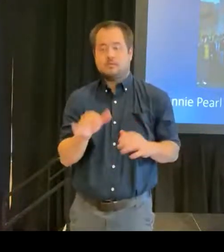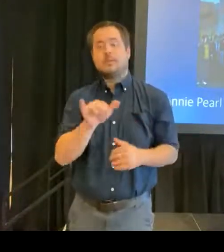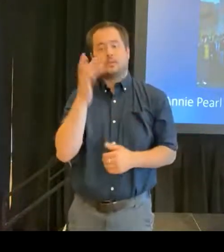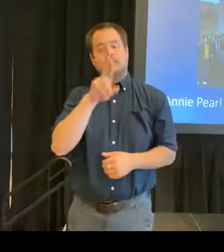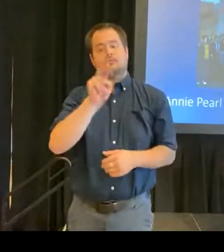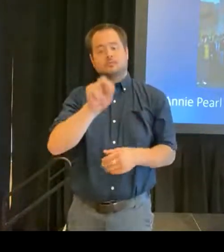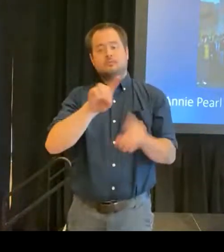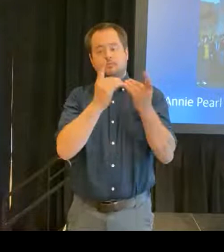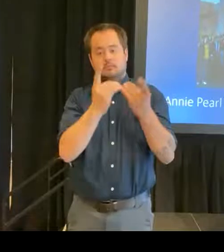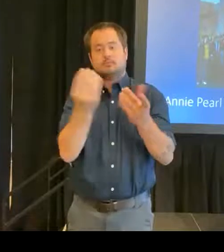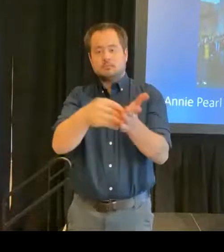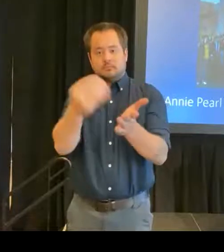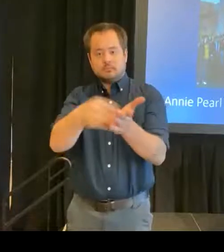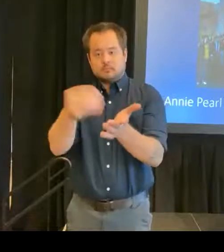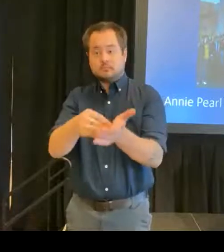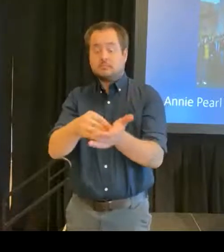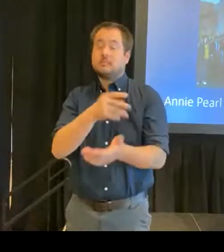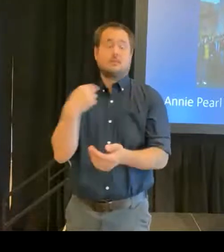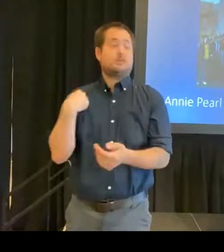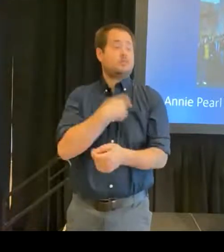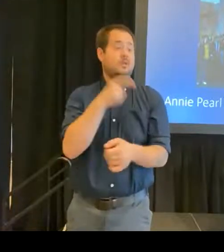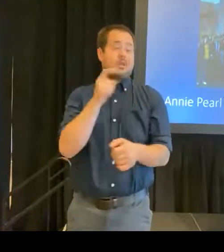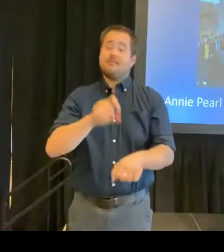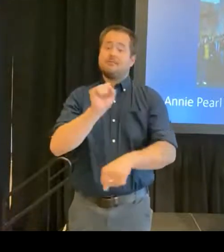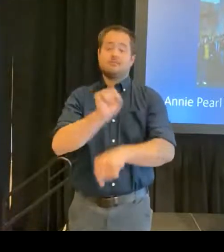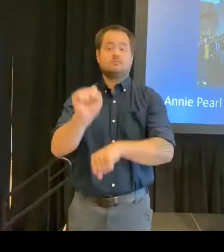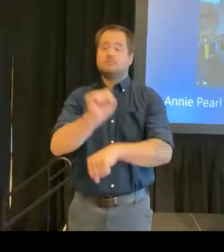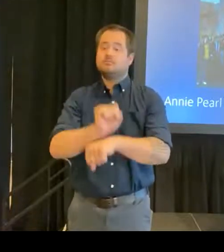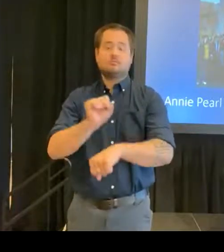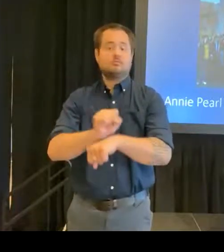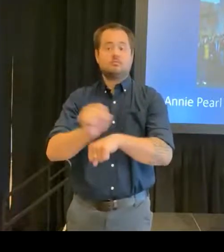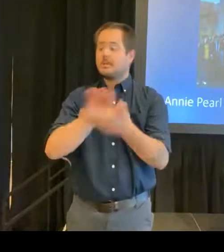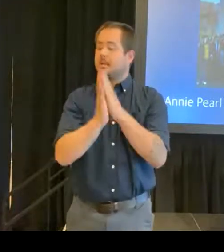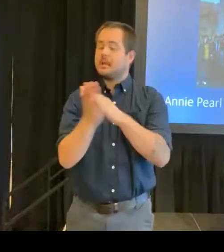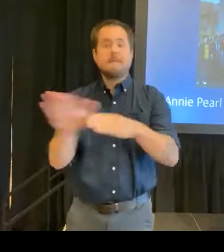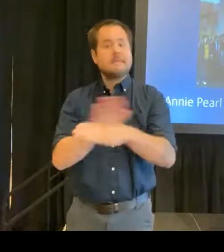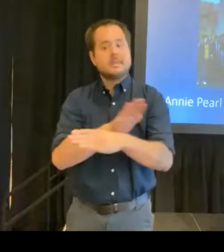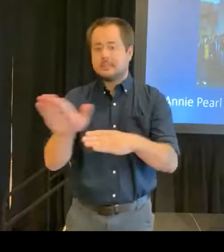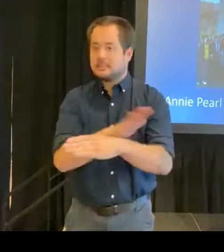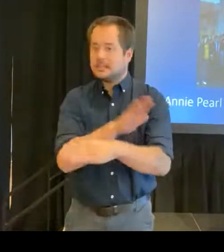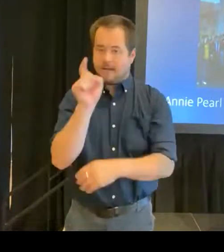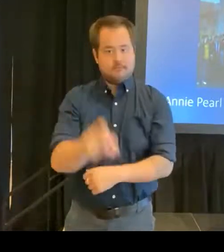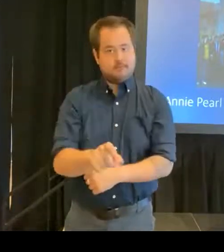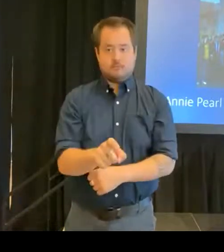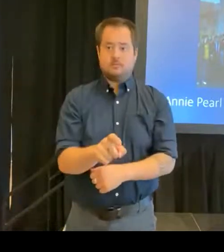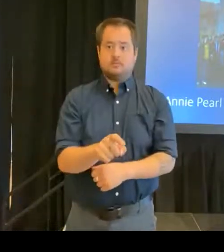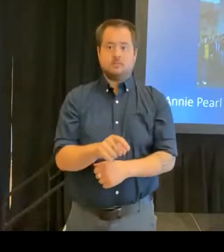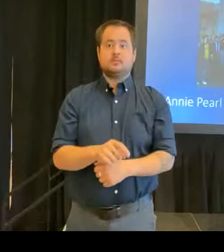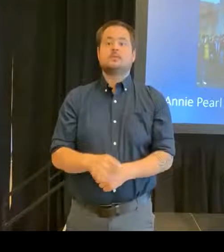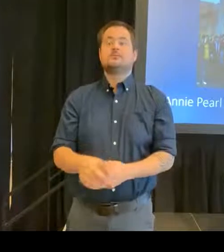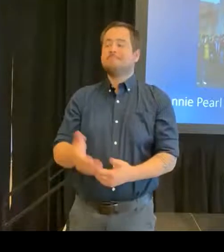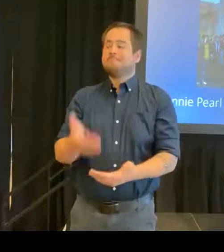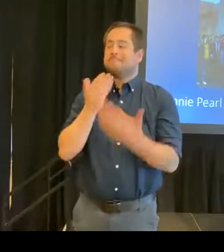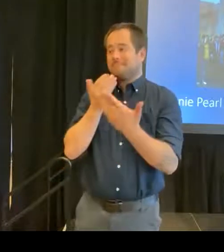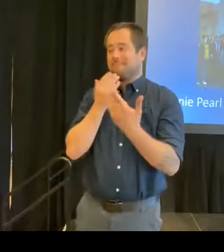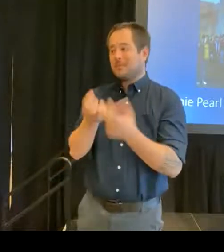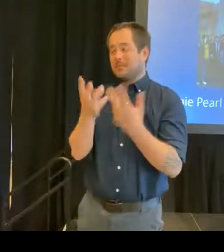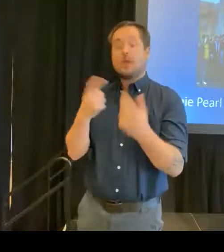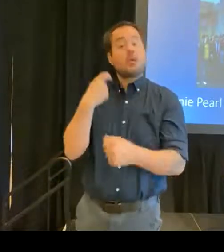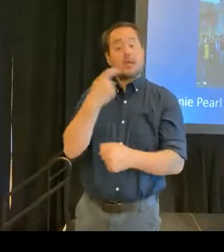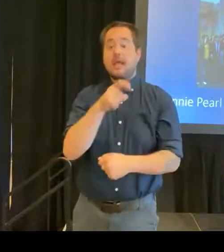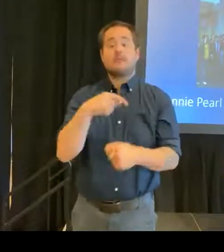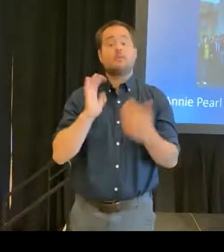And we need to go to work. We need to get real busy. Thank you so much. We need to clean up